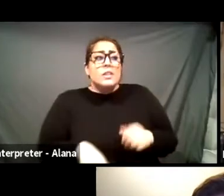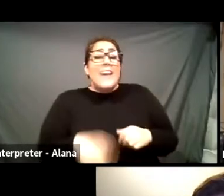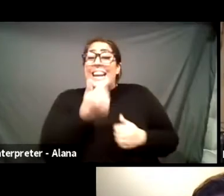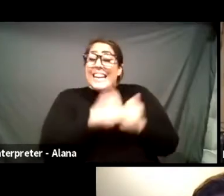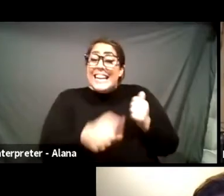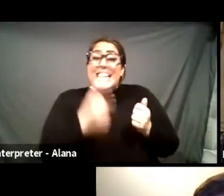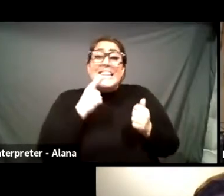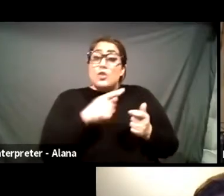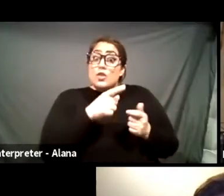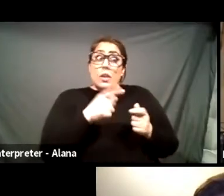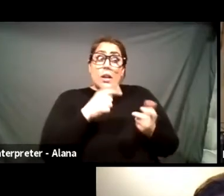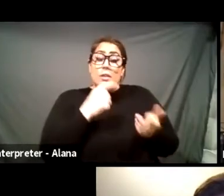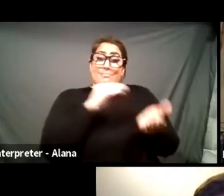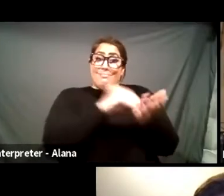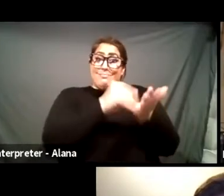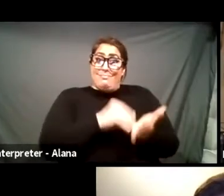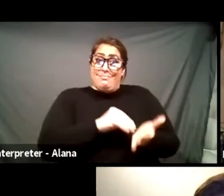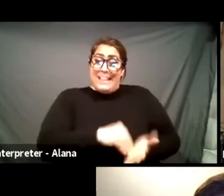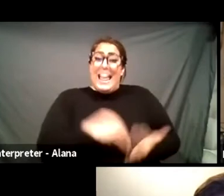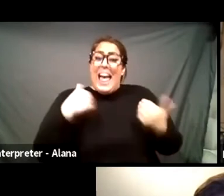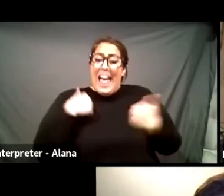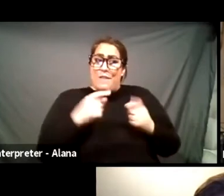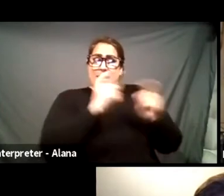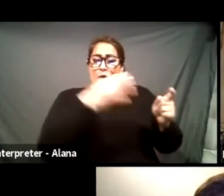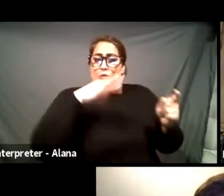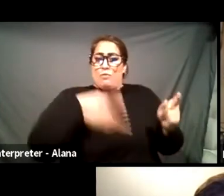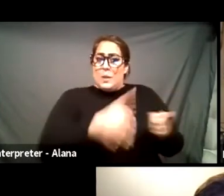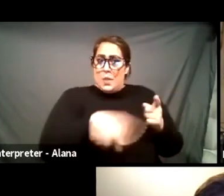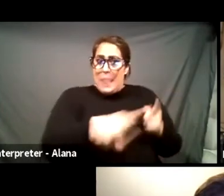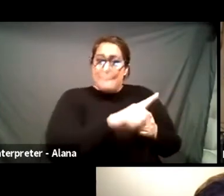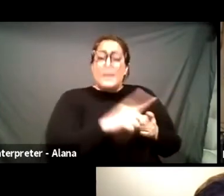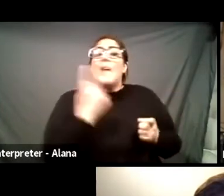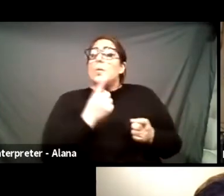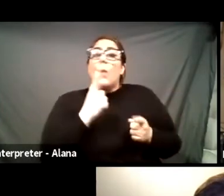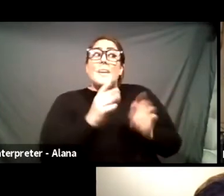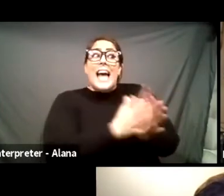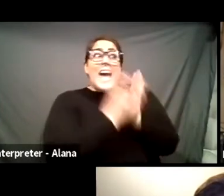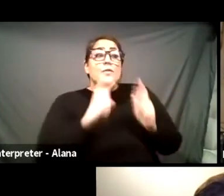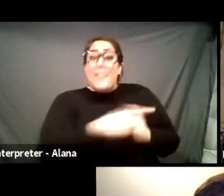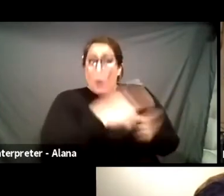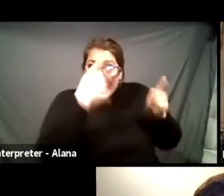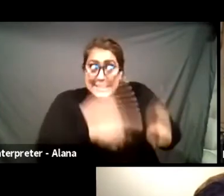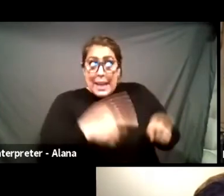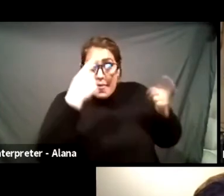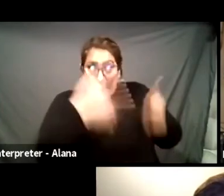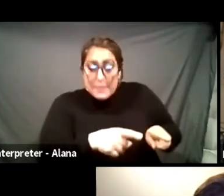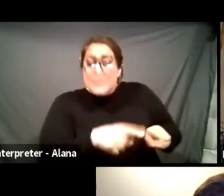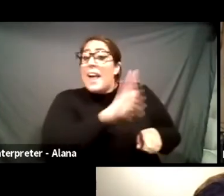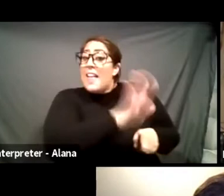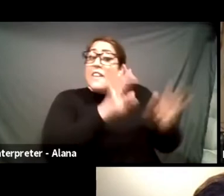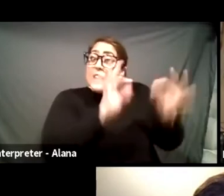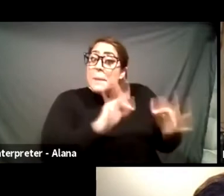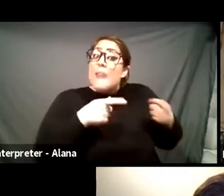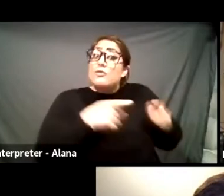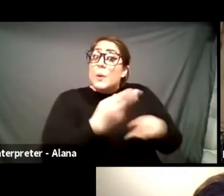with credit. You keep them updated and have continually asked for their consent and feedback in the development of the platform. And likewise, it